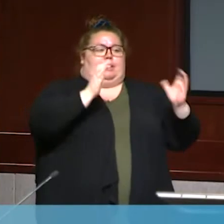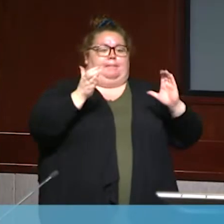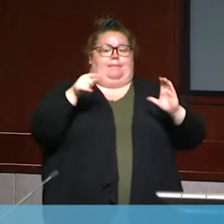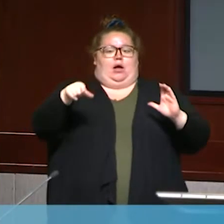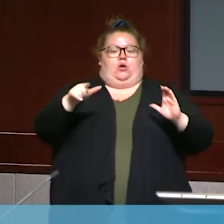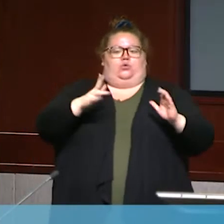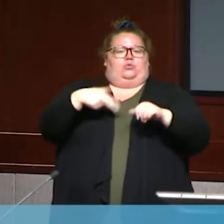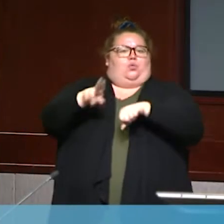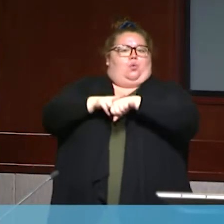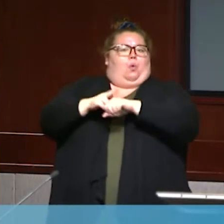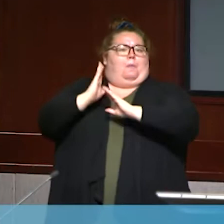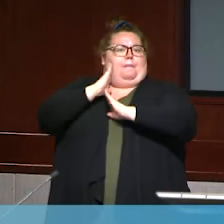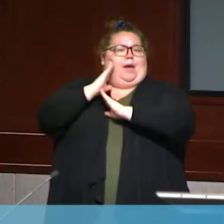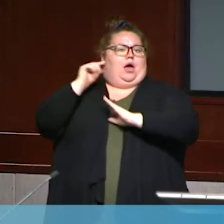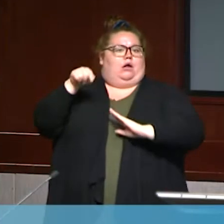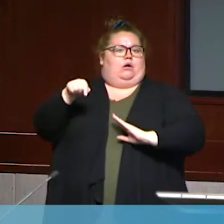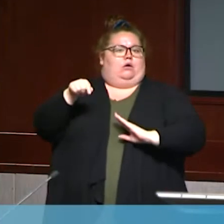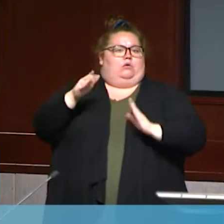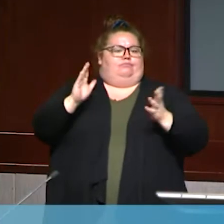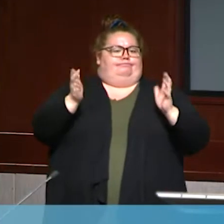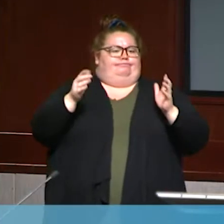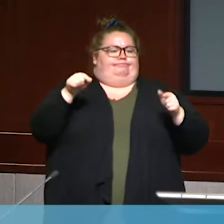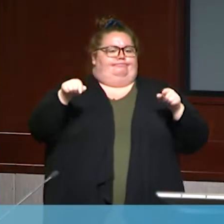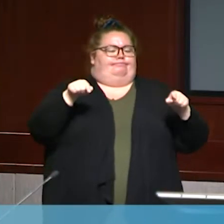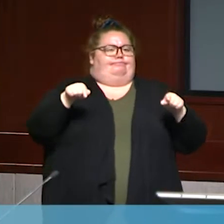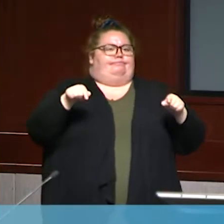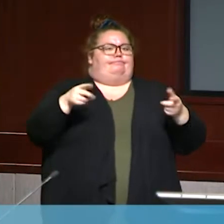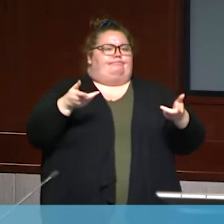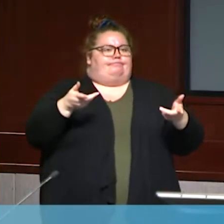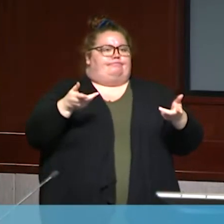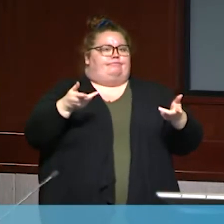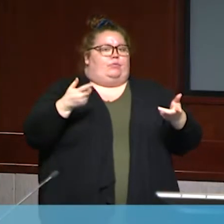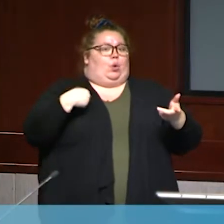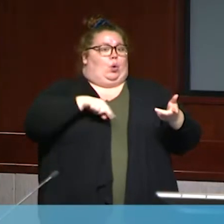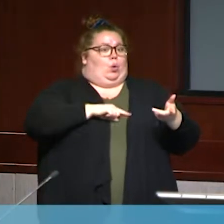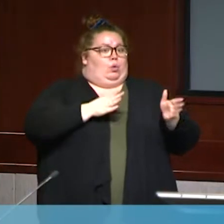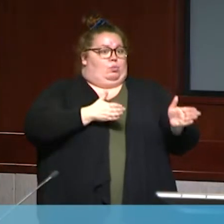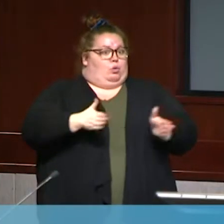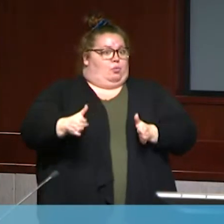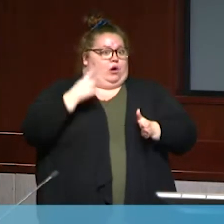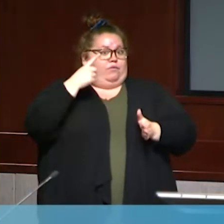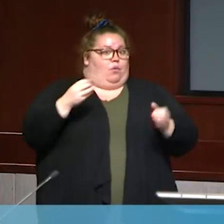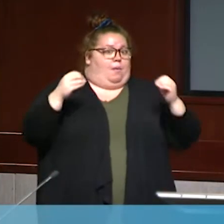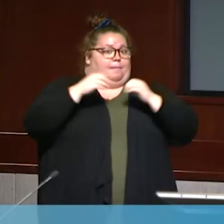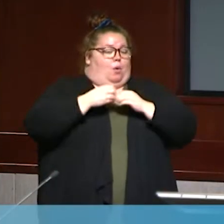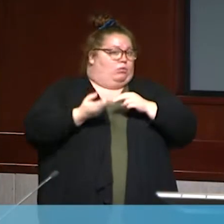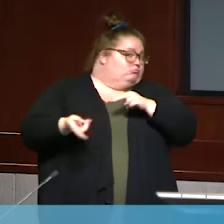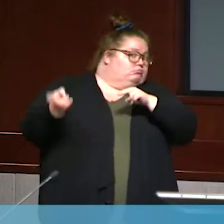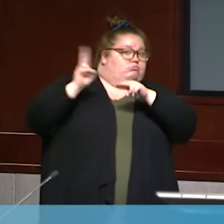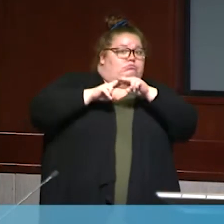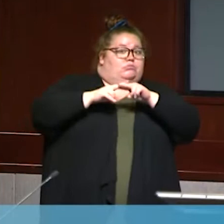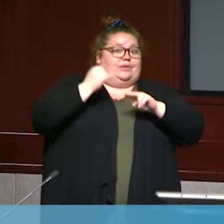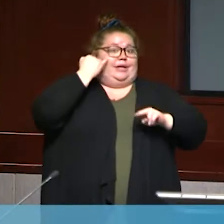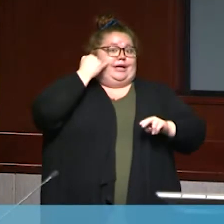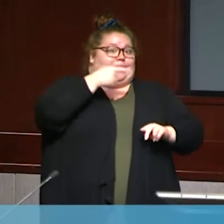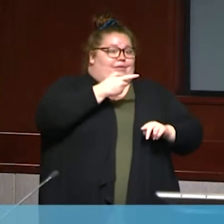how close are we, or are we prepared if there's more of a surge to treat those folks if they need ICU